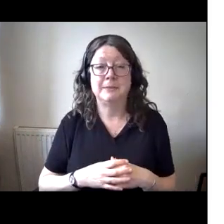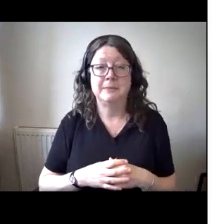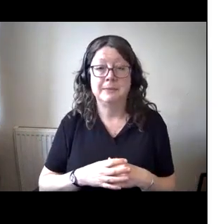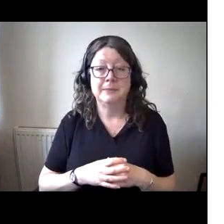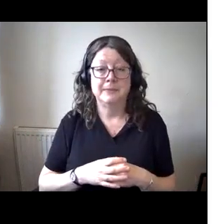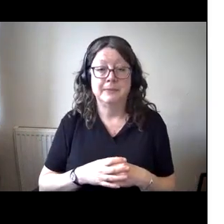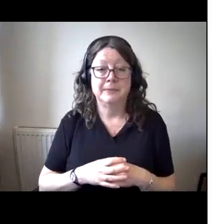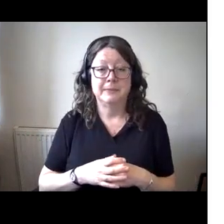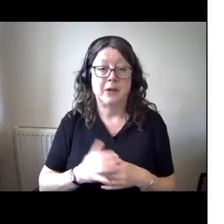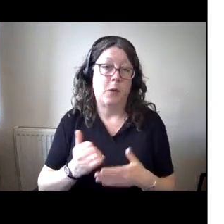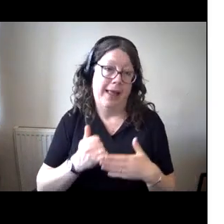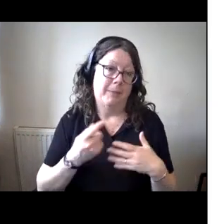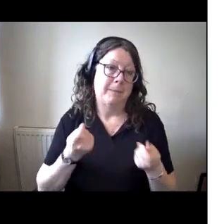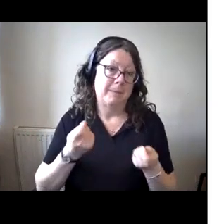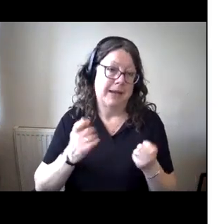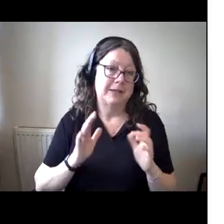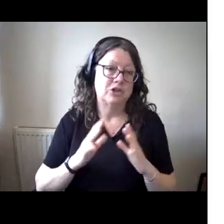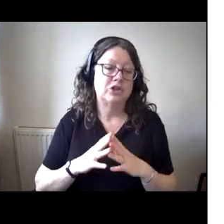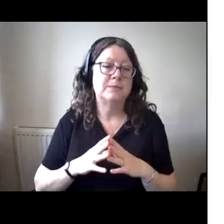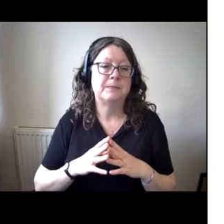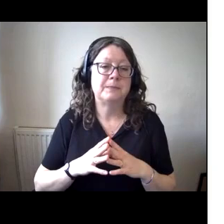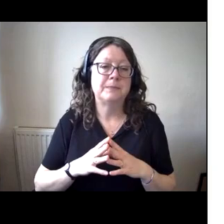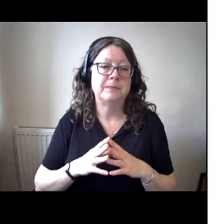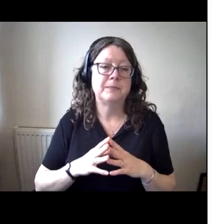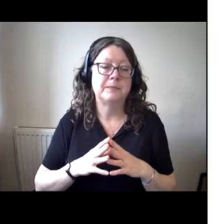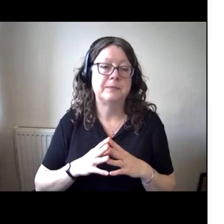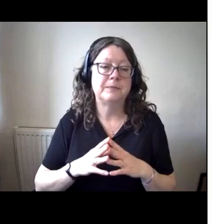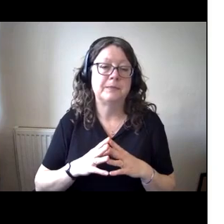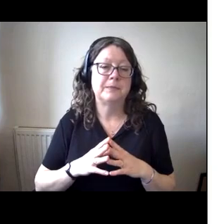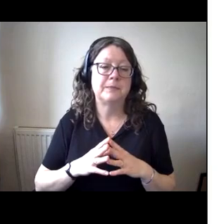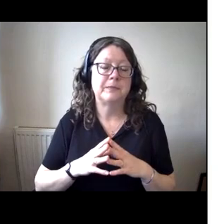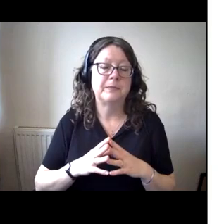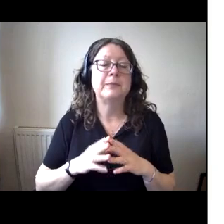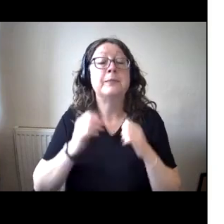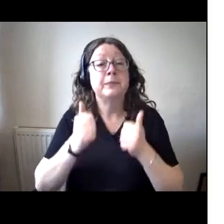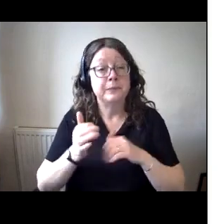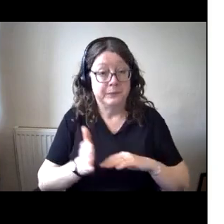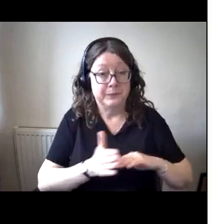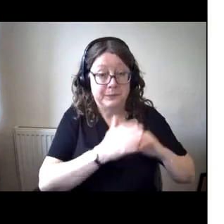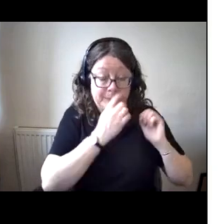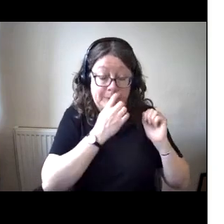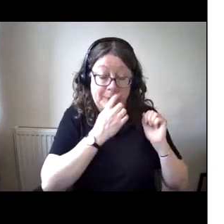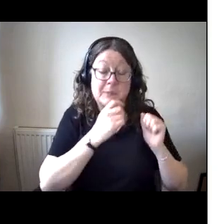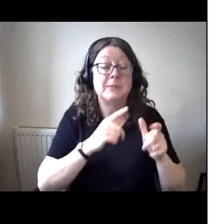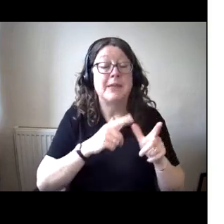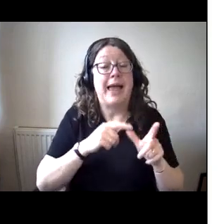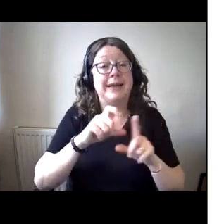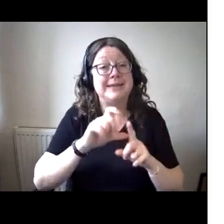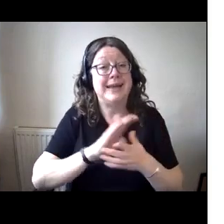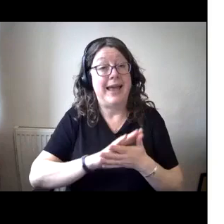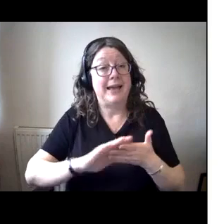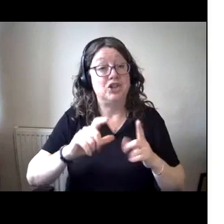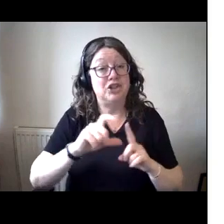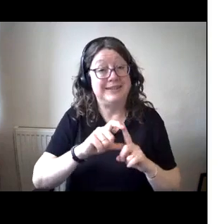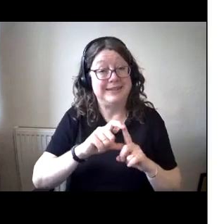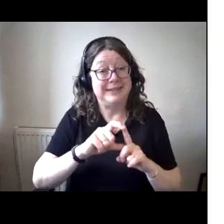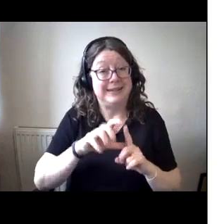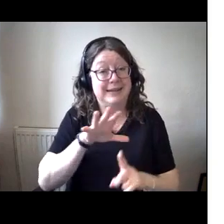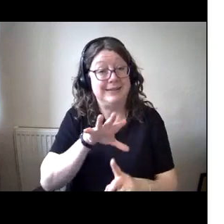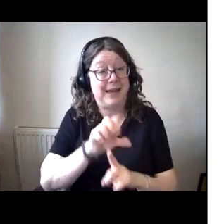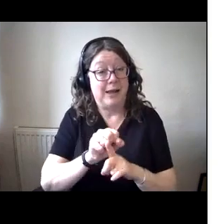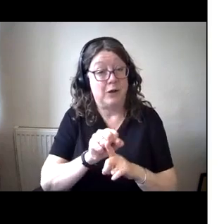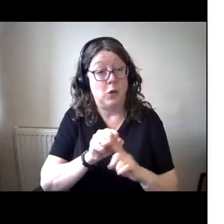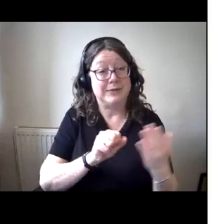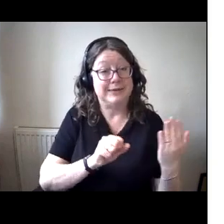In terms of ADHD, so attention hyperactivity disorder, to receive a diagnosis of ADHD,